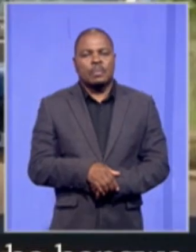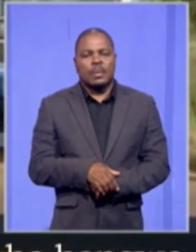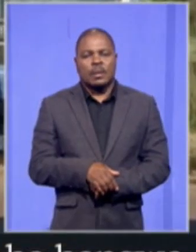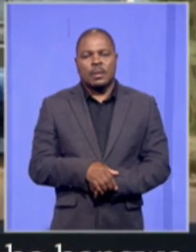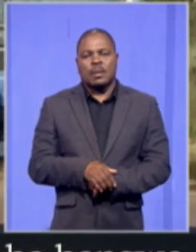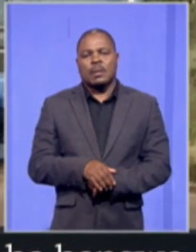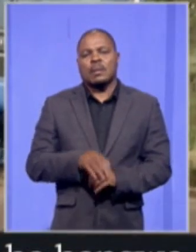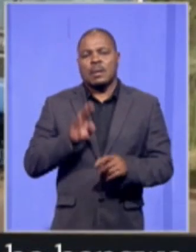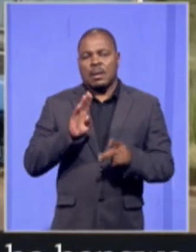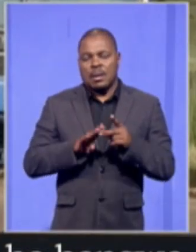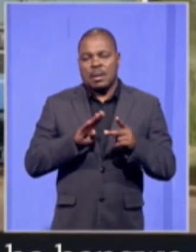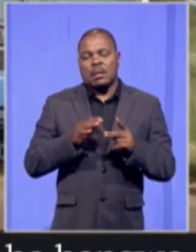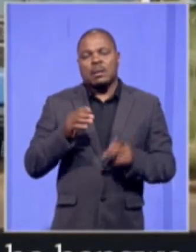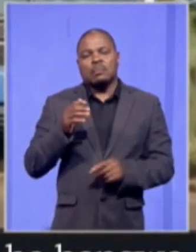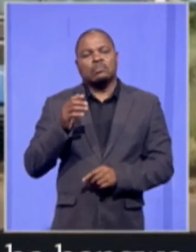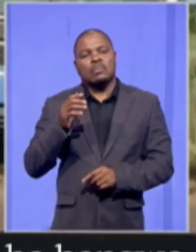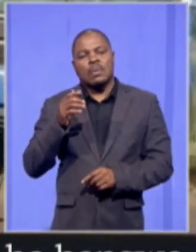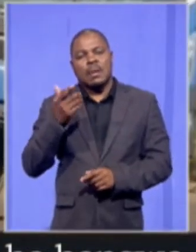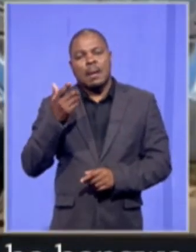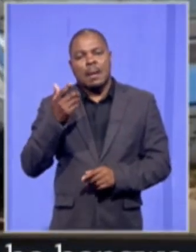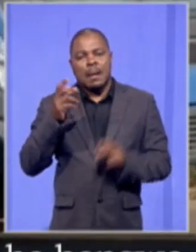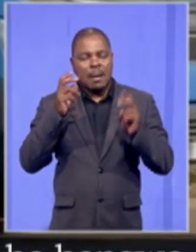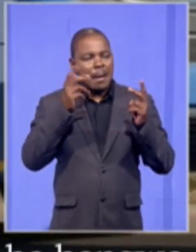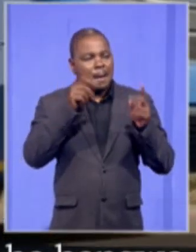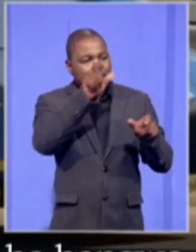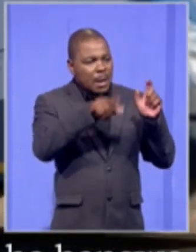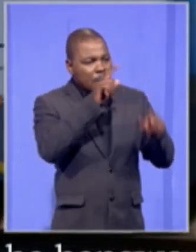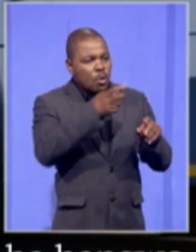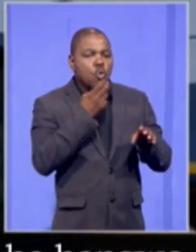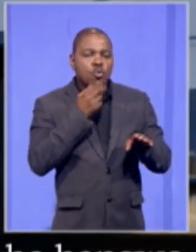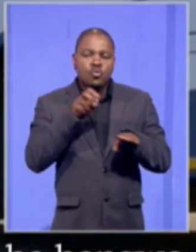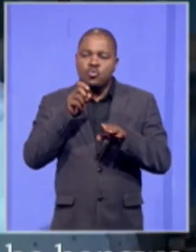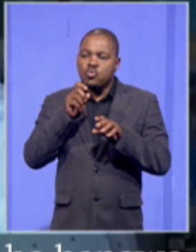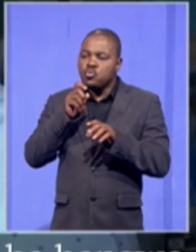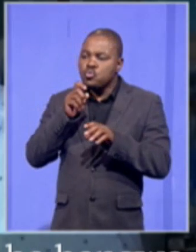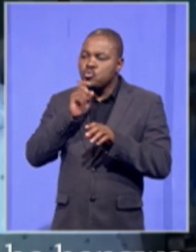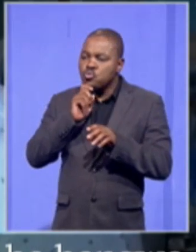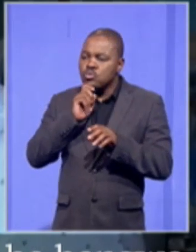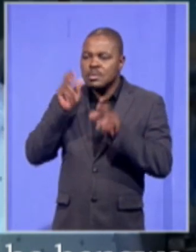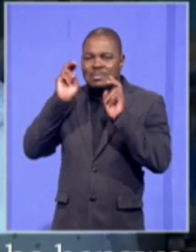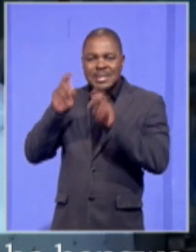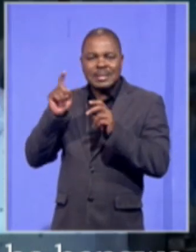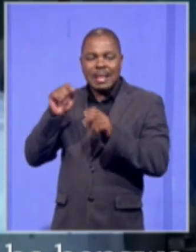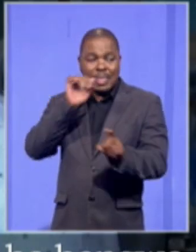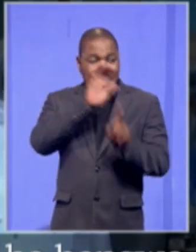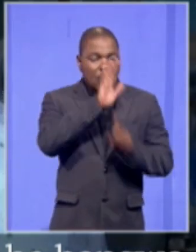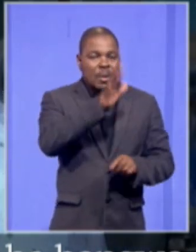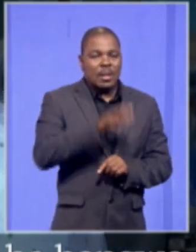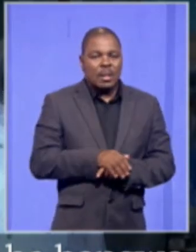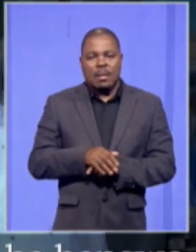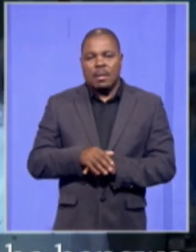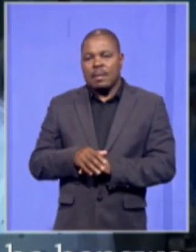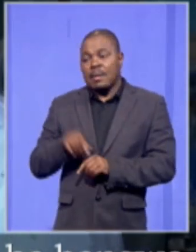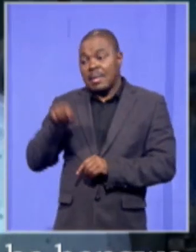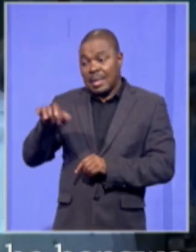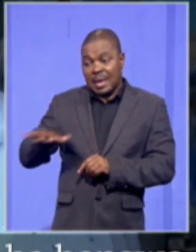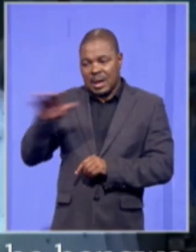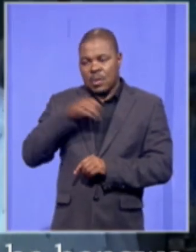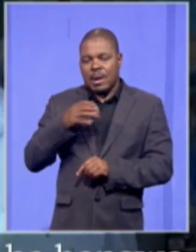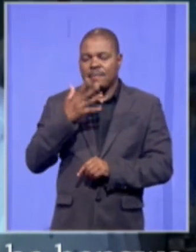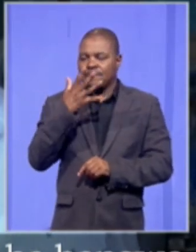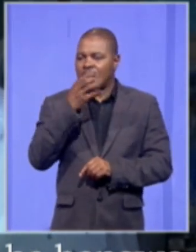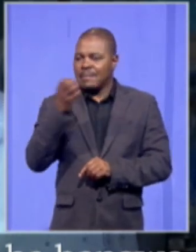mentioned, how will passengers be affected? Now, we operate about 500 buses in this area.